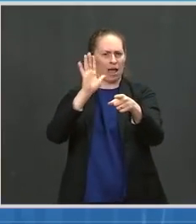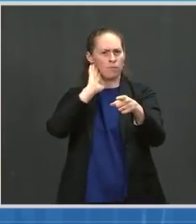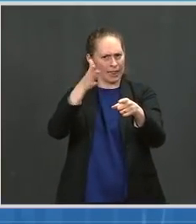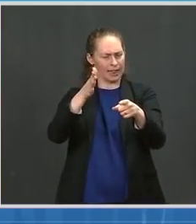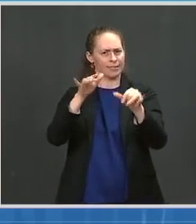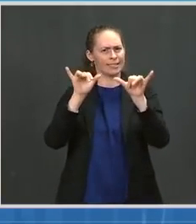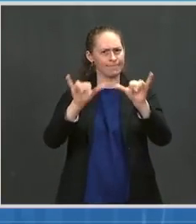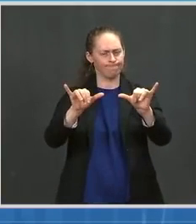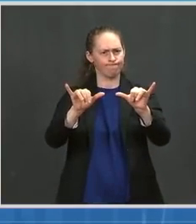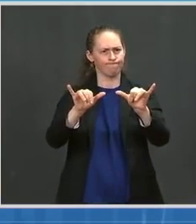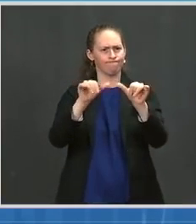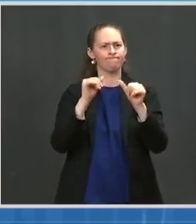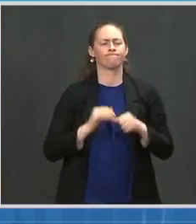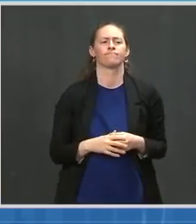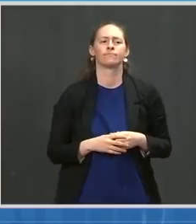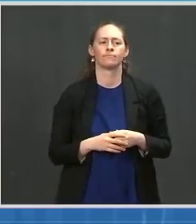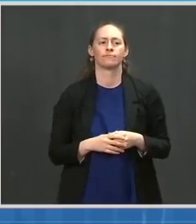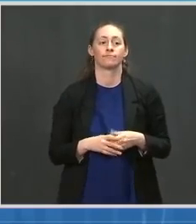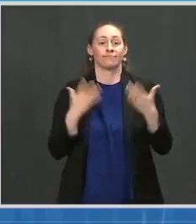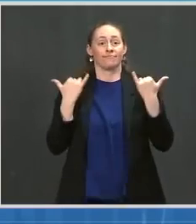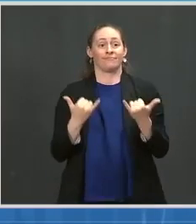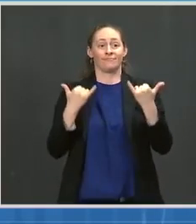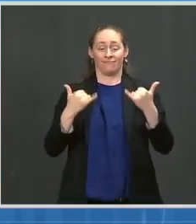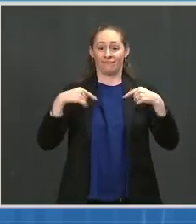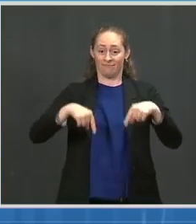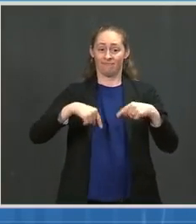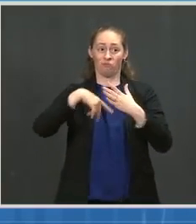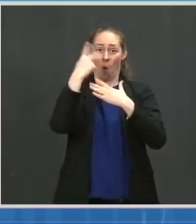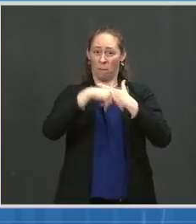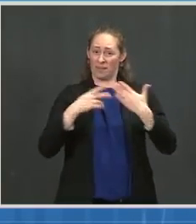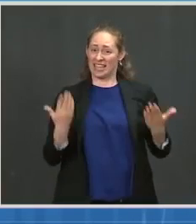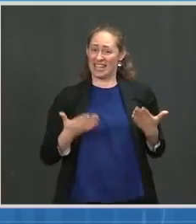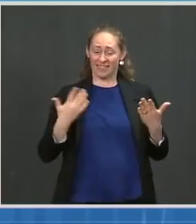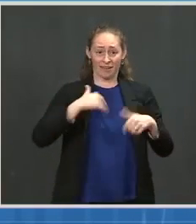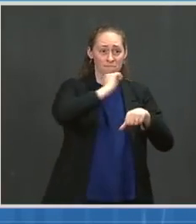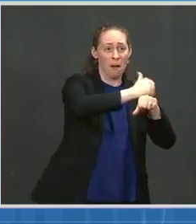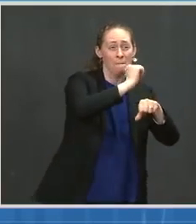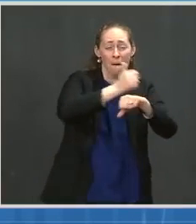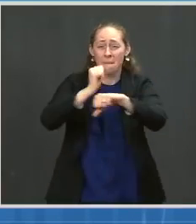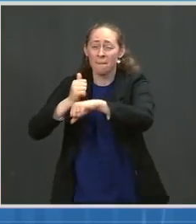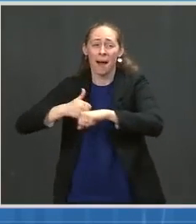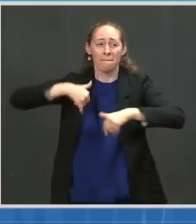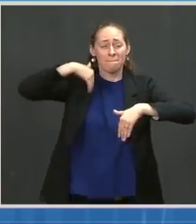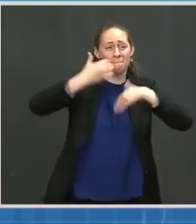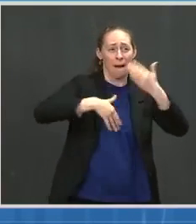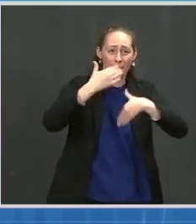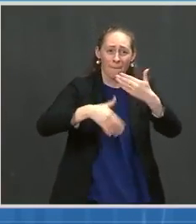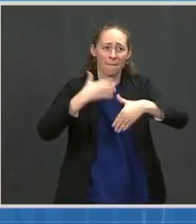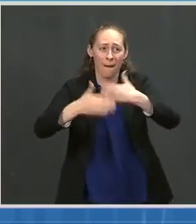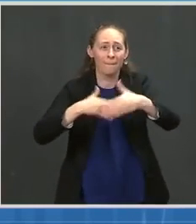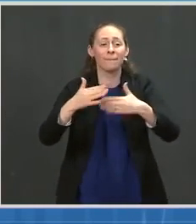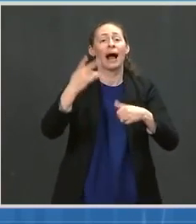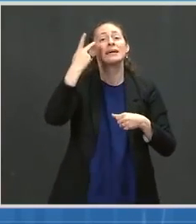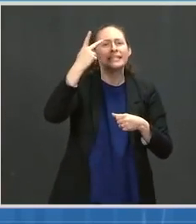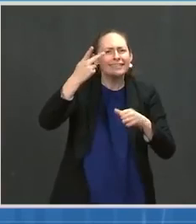Now, even as we accelerate our vaccination program, we are seeing areas of the country where cases are increasing.